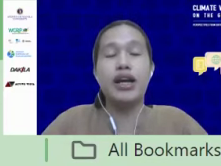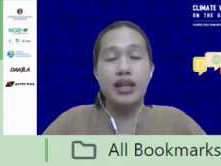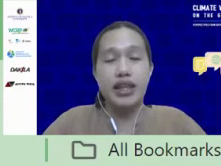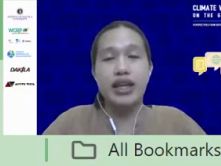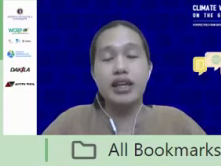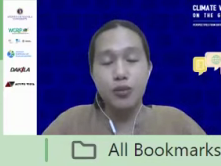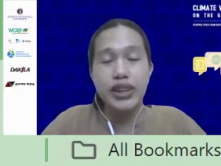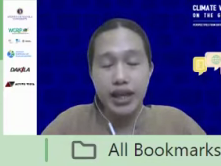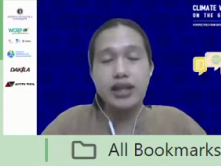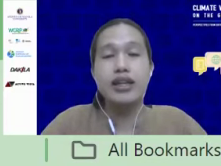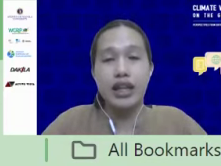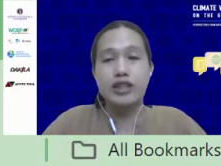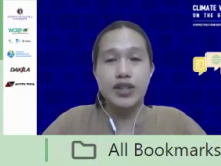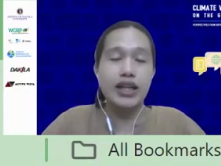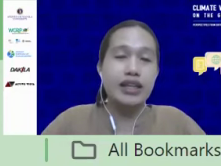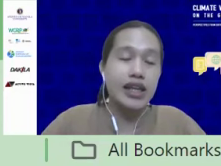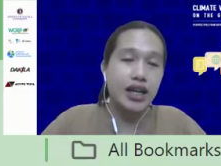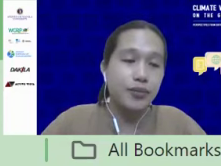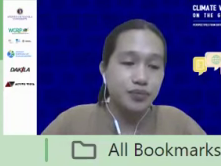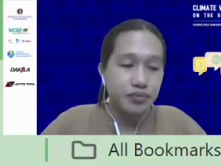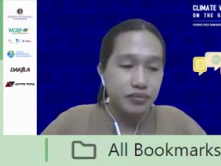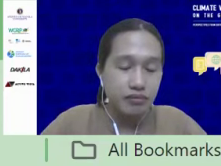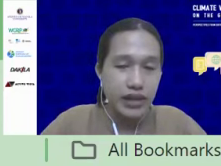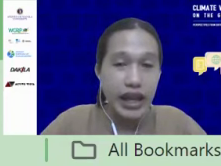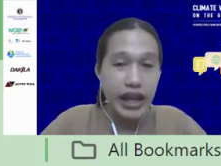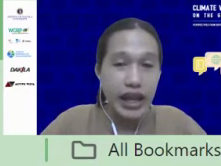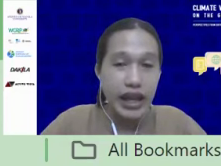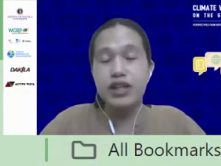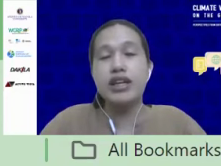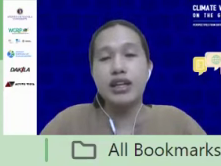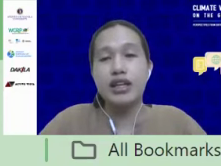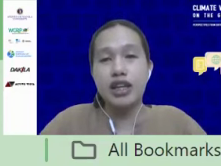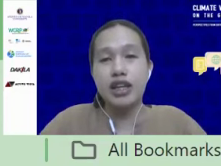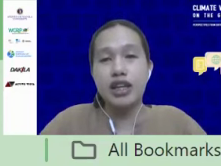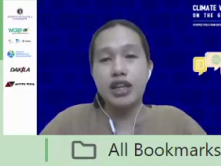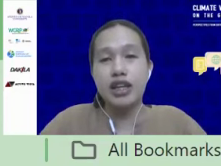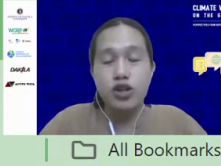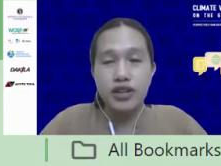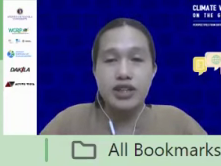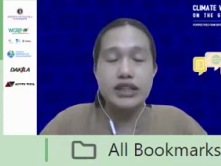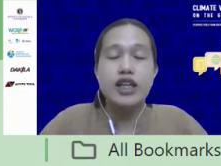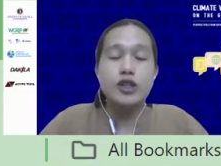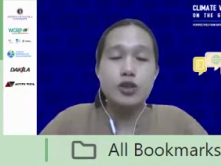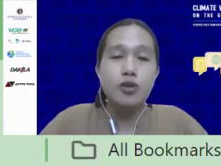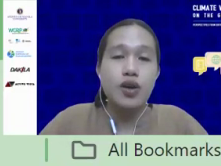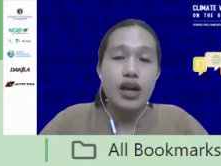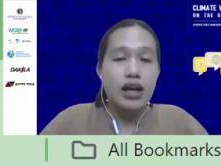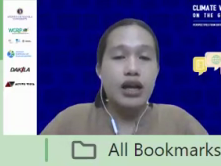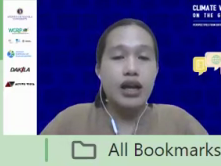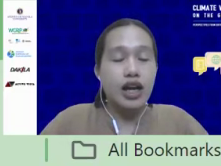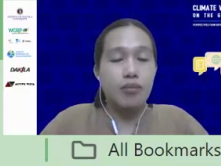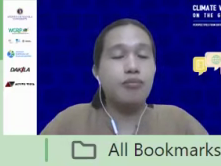hope, we think that that's already the end game. They've already won over us. So